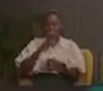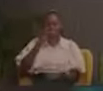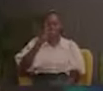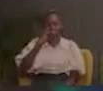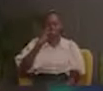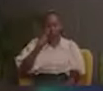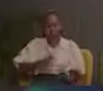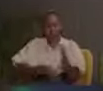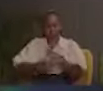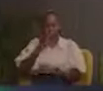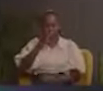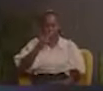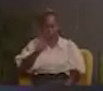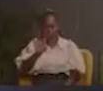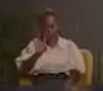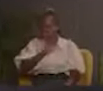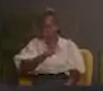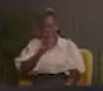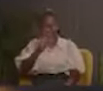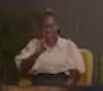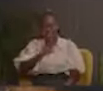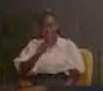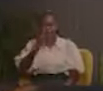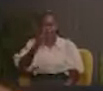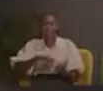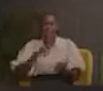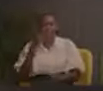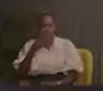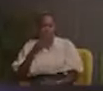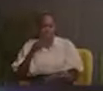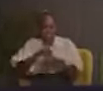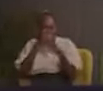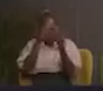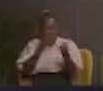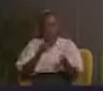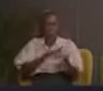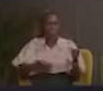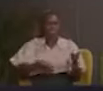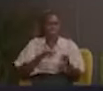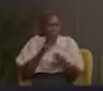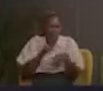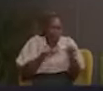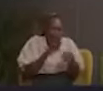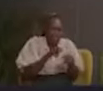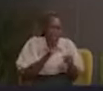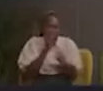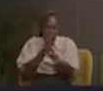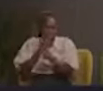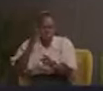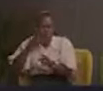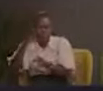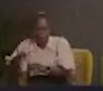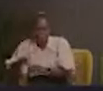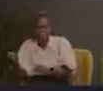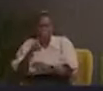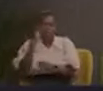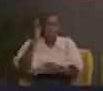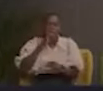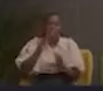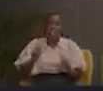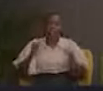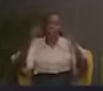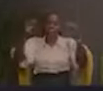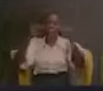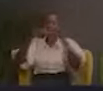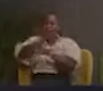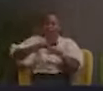28, from verse 1 and 2, that in obeying the Lord and walking in keeping with his commands, you shall be exalted above all the